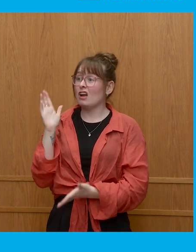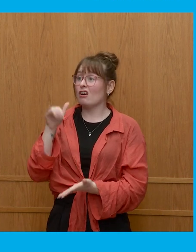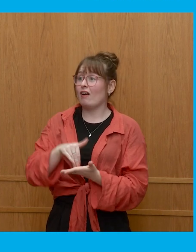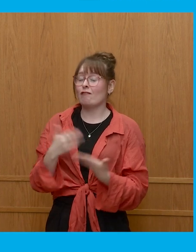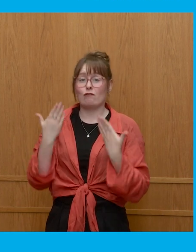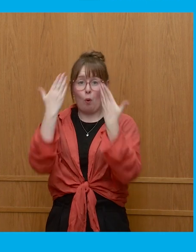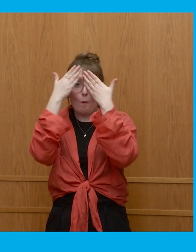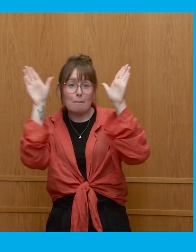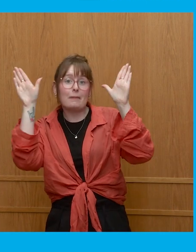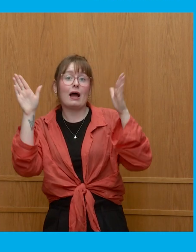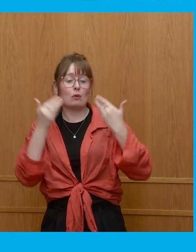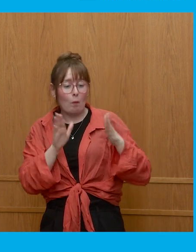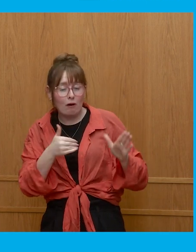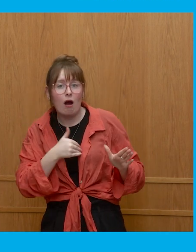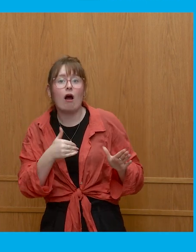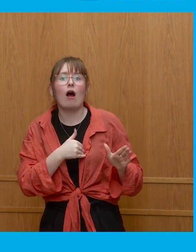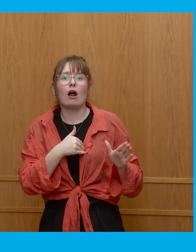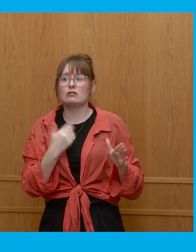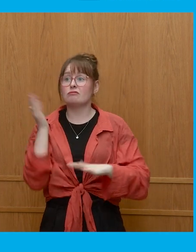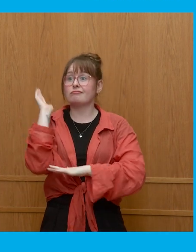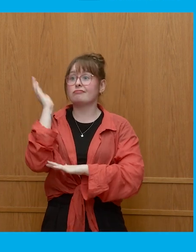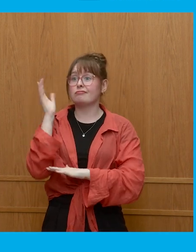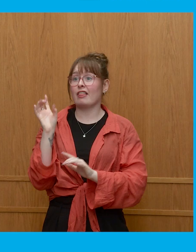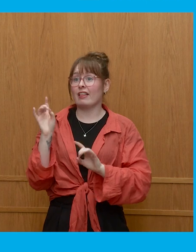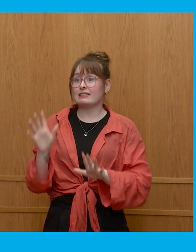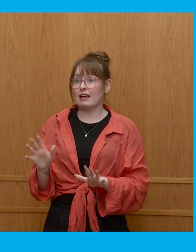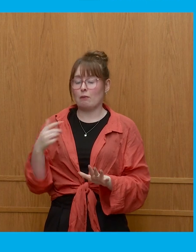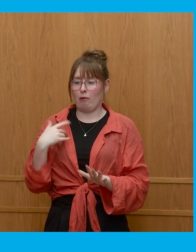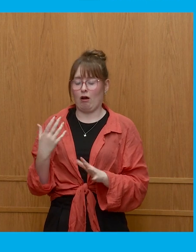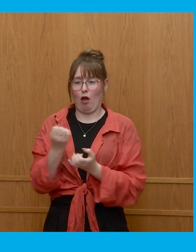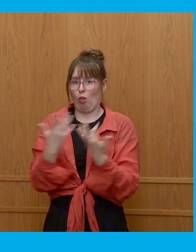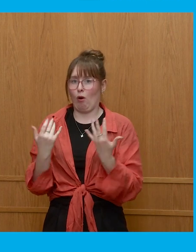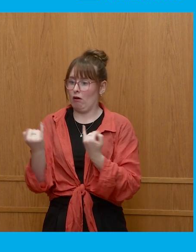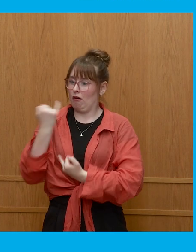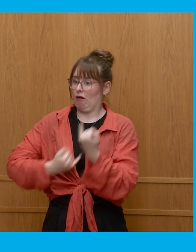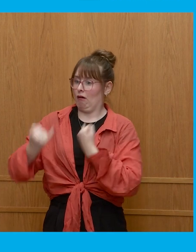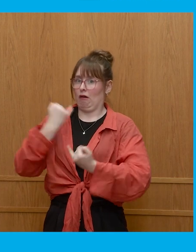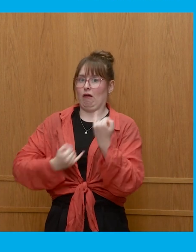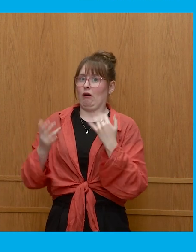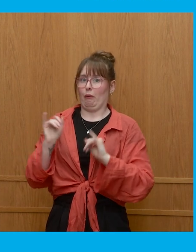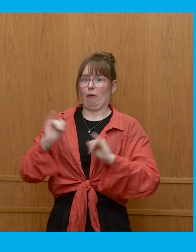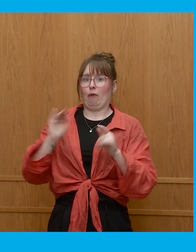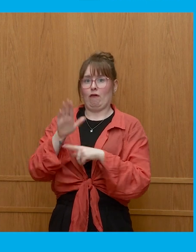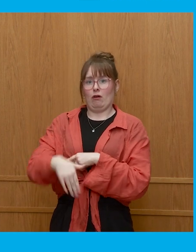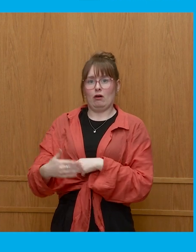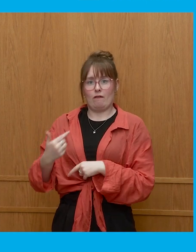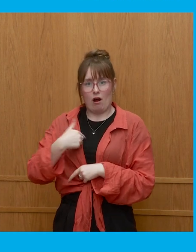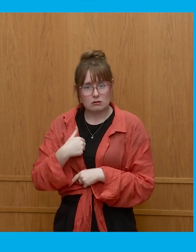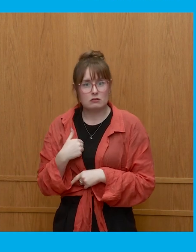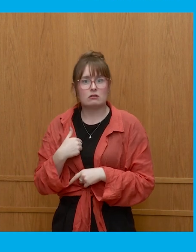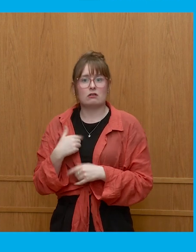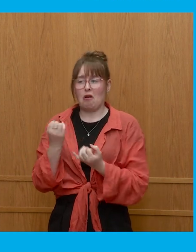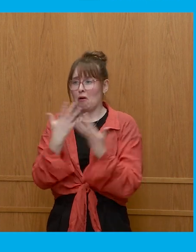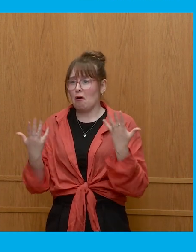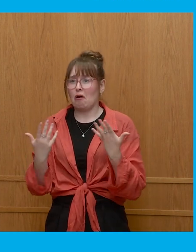heart, giving a present, and we were receiving terrible articles or terrible